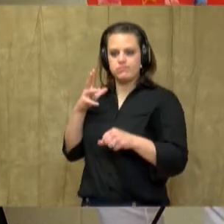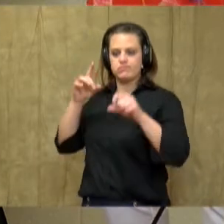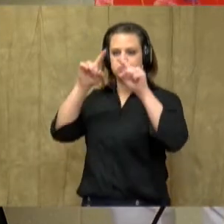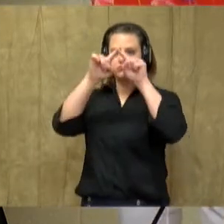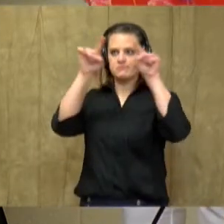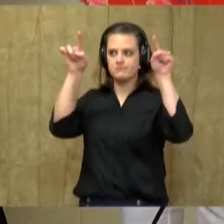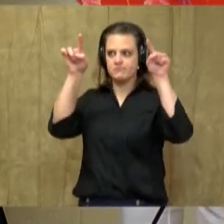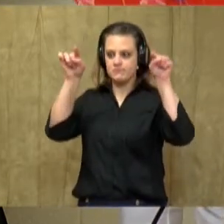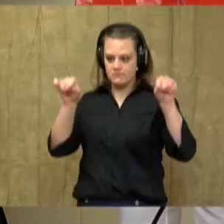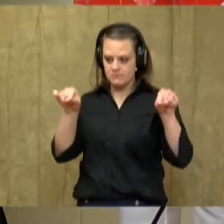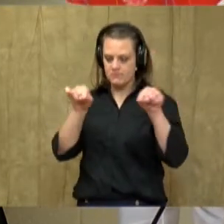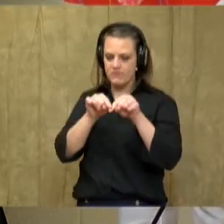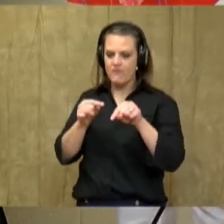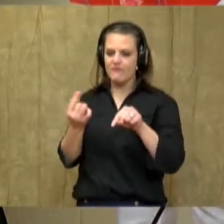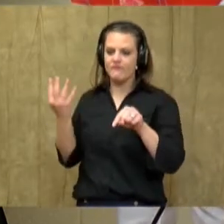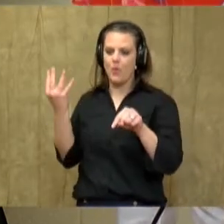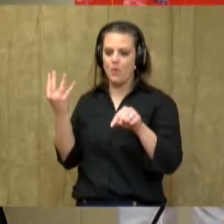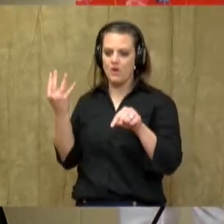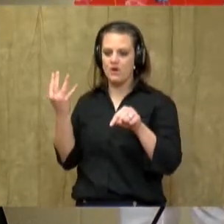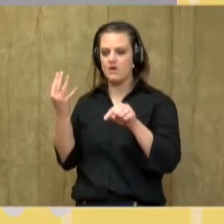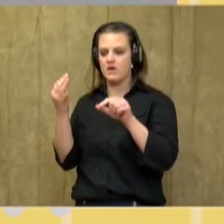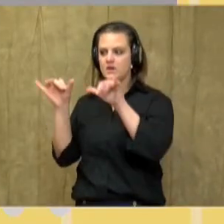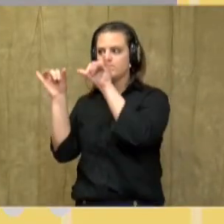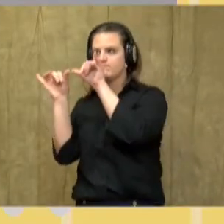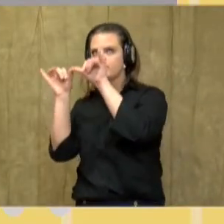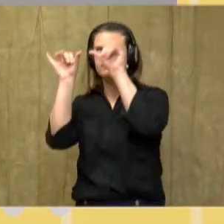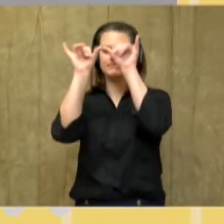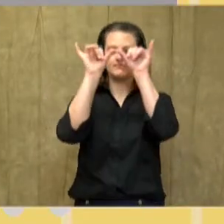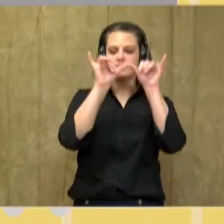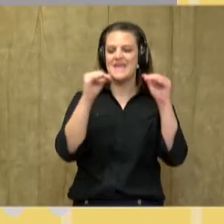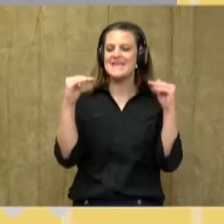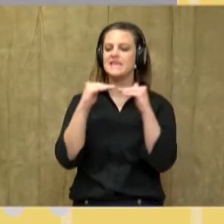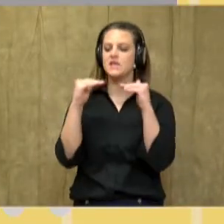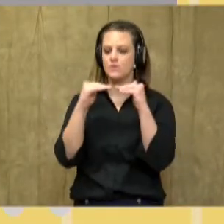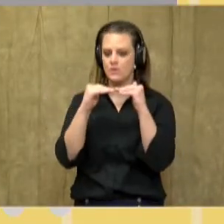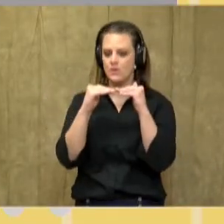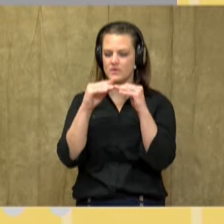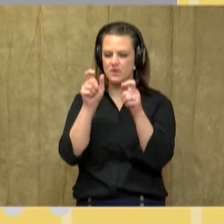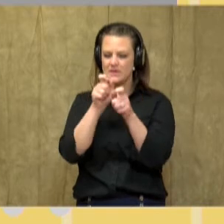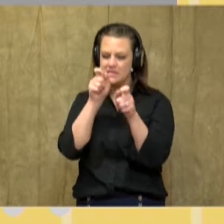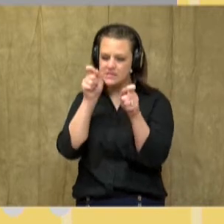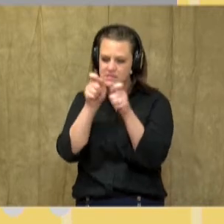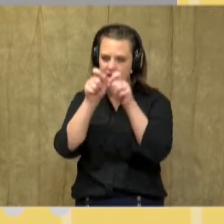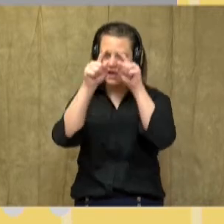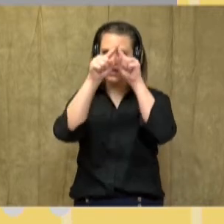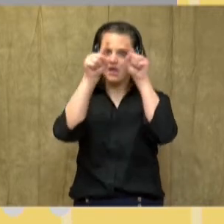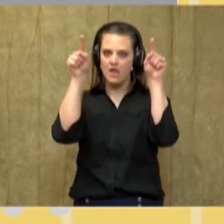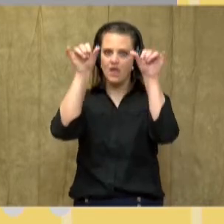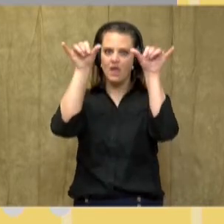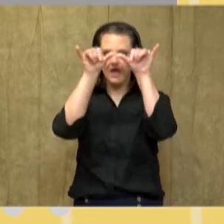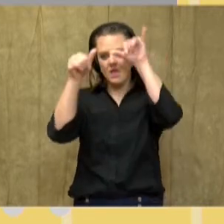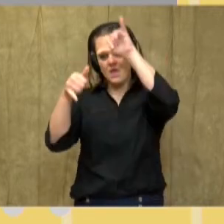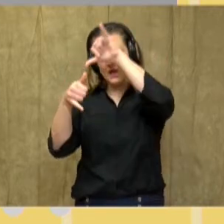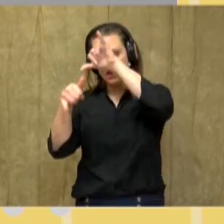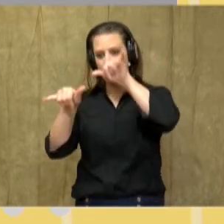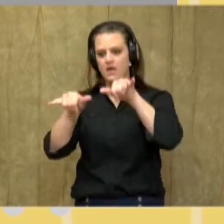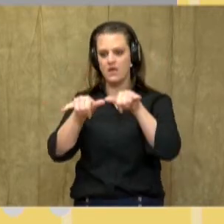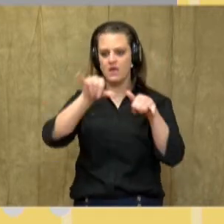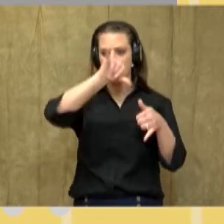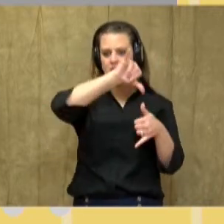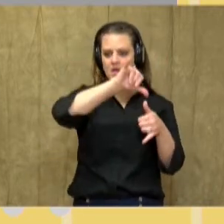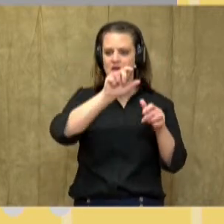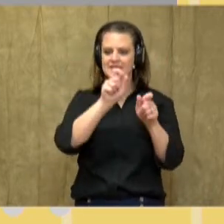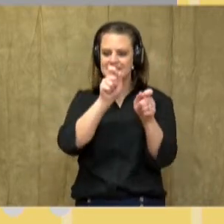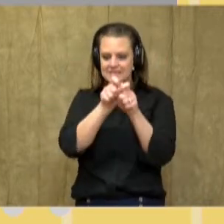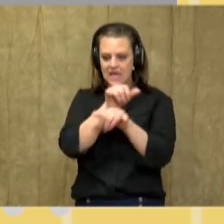and all of the sides are equal. All right, they're the exact same length. All right,